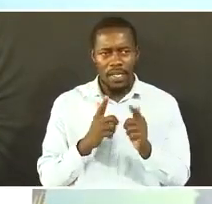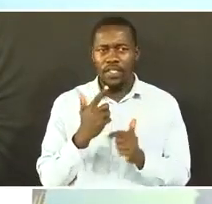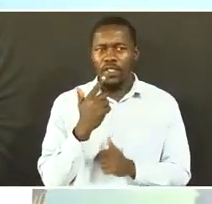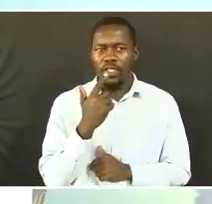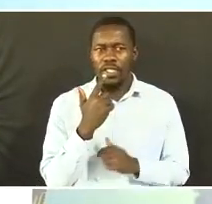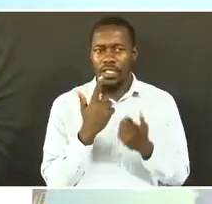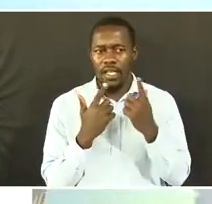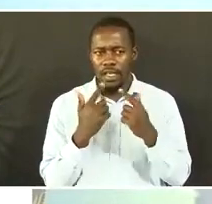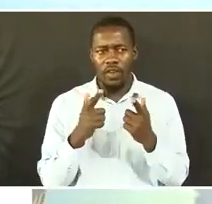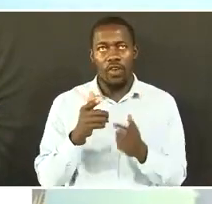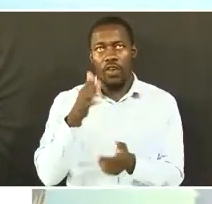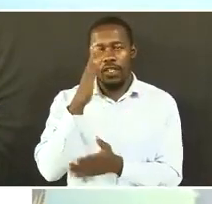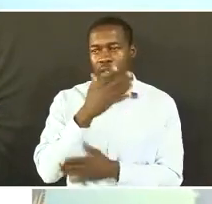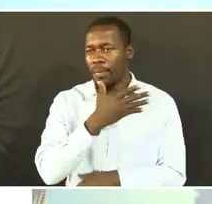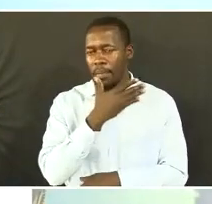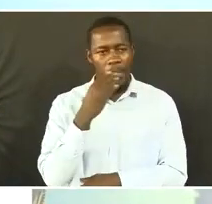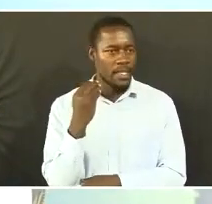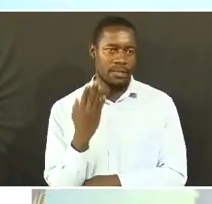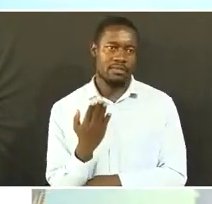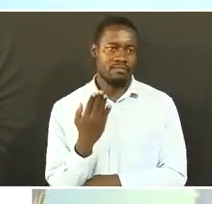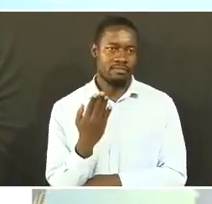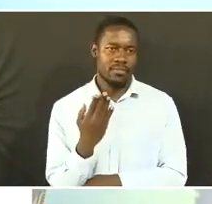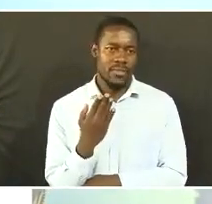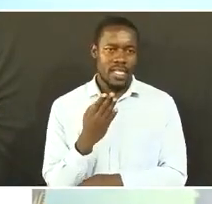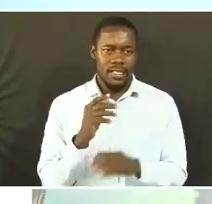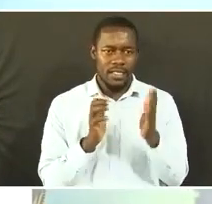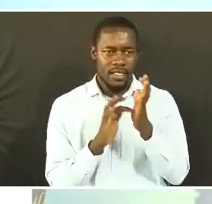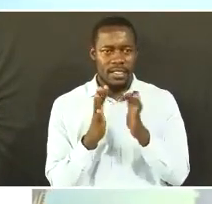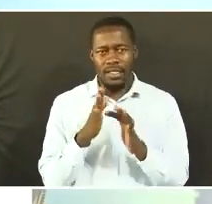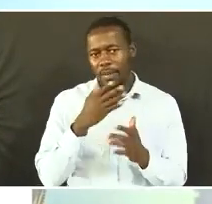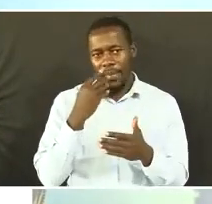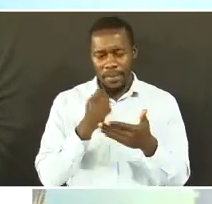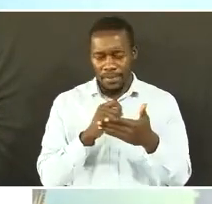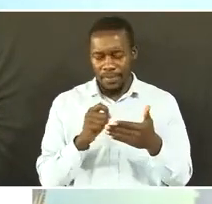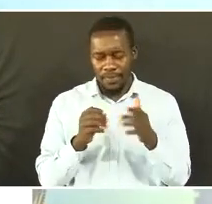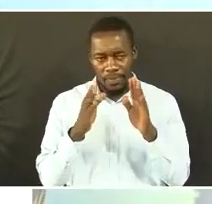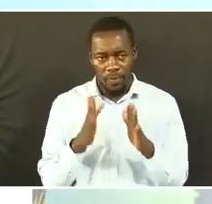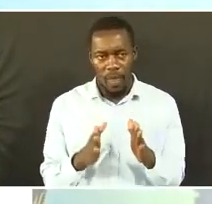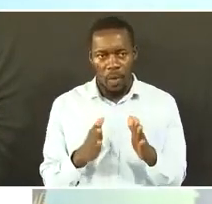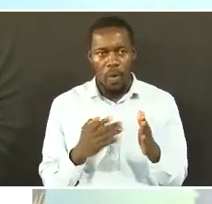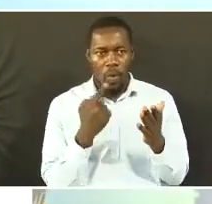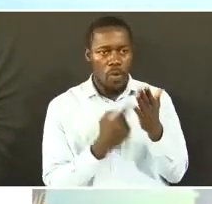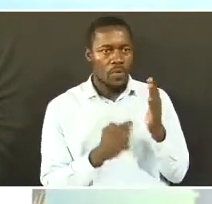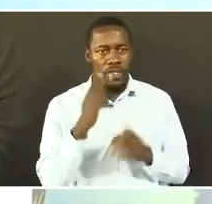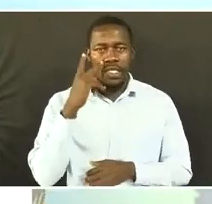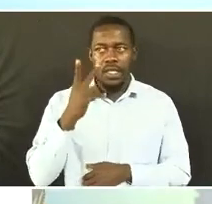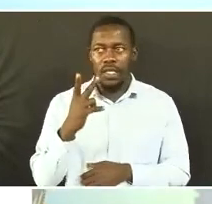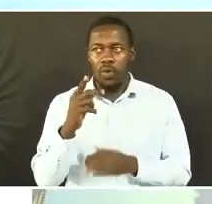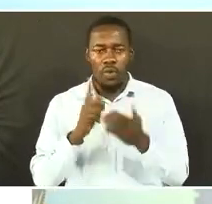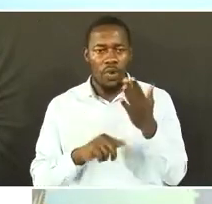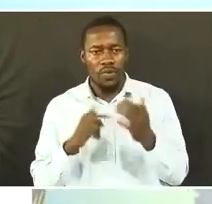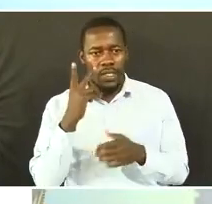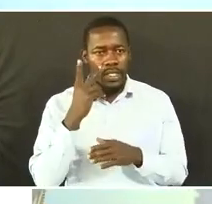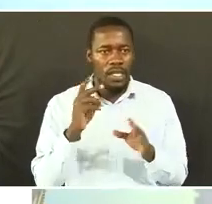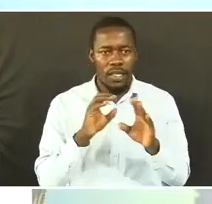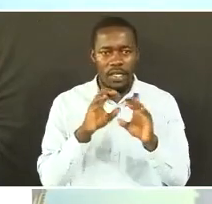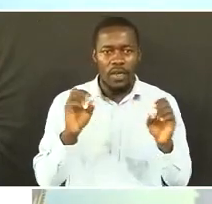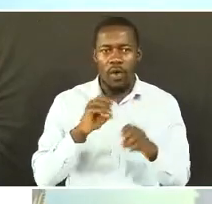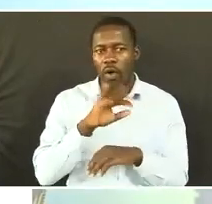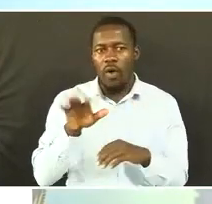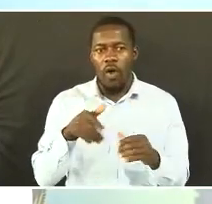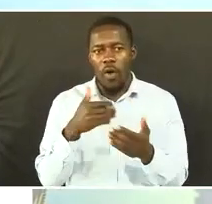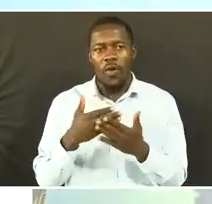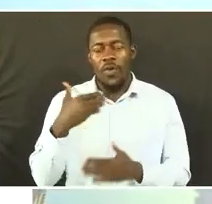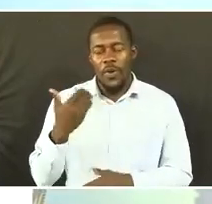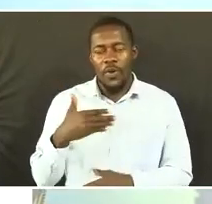The Desire of Ages. The author says, from what dangers seen and unseen, we have been guarded through the interposition of